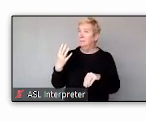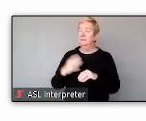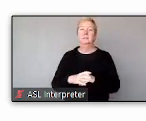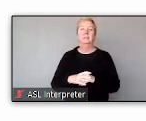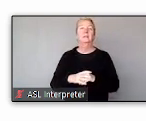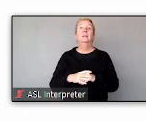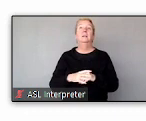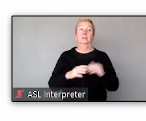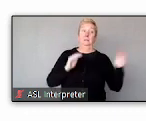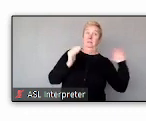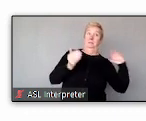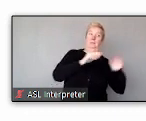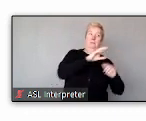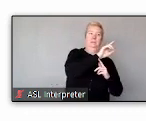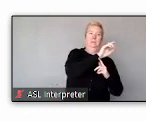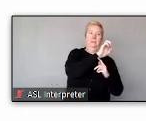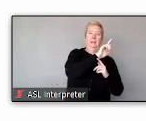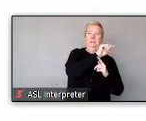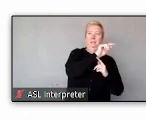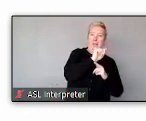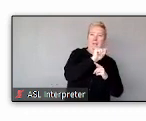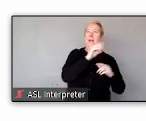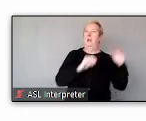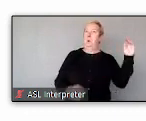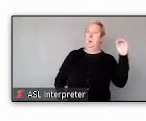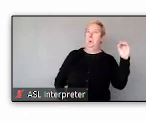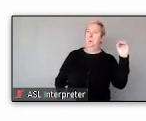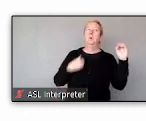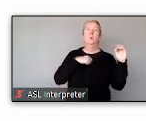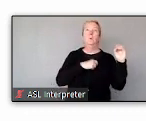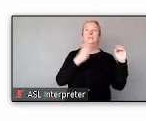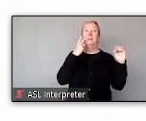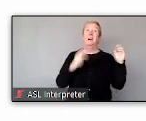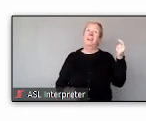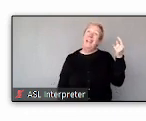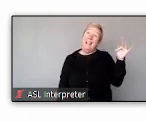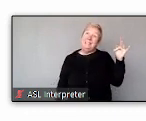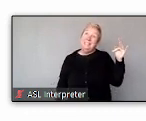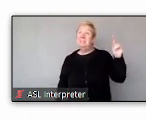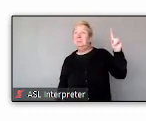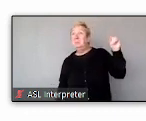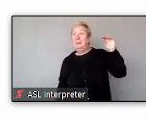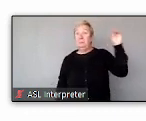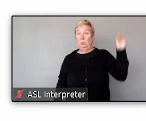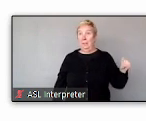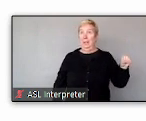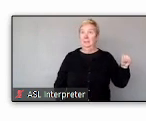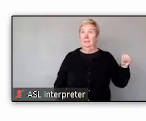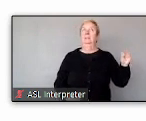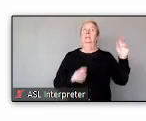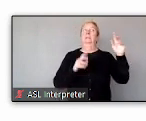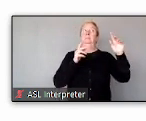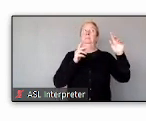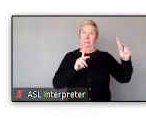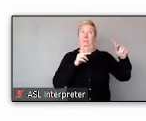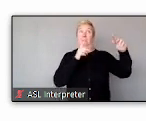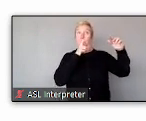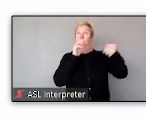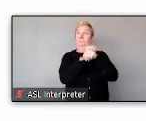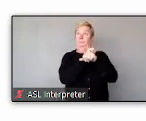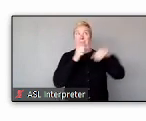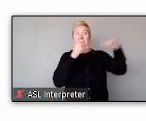with Delta and the early part of Omicron, we were seeing 18 to 20% or more of patients admitted to the hospital